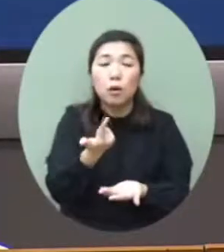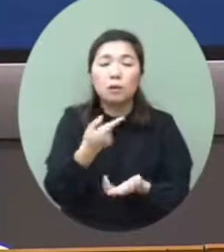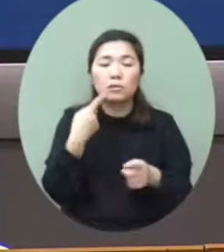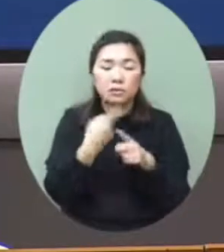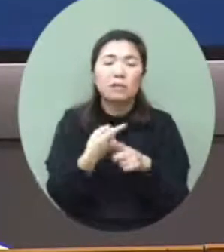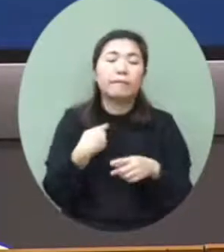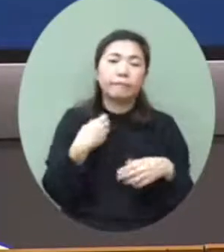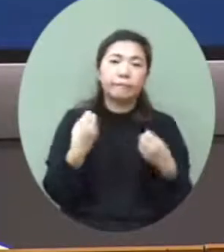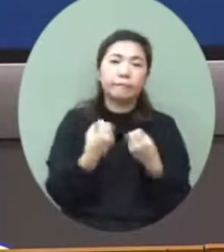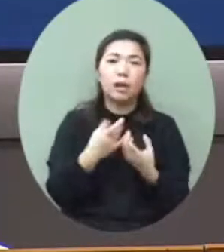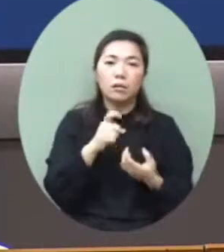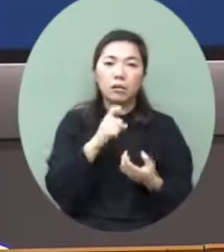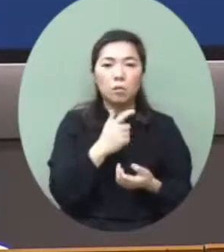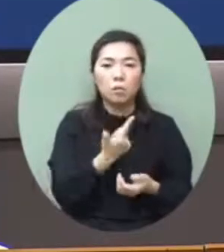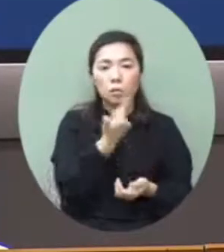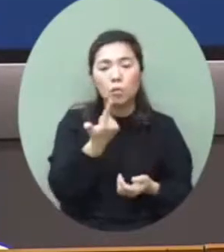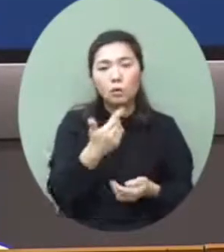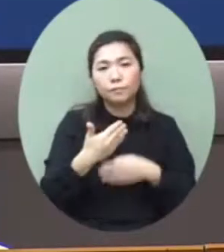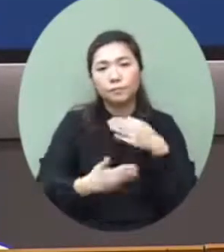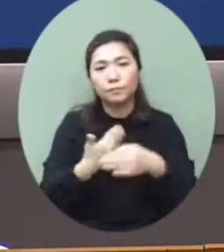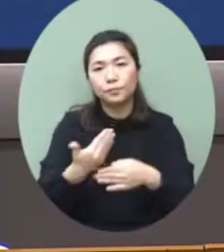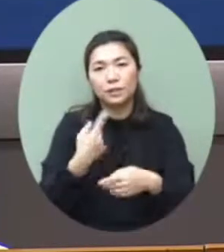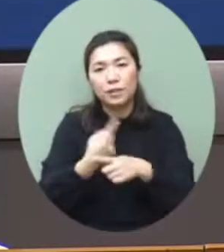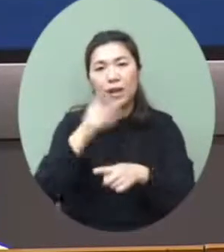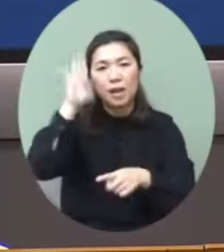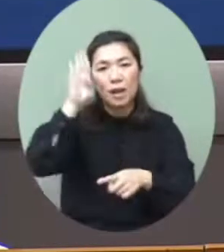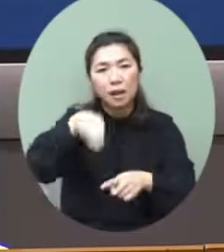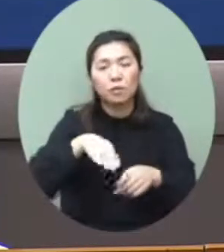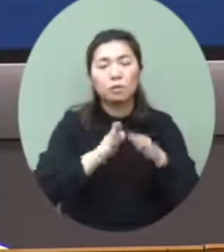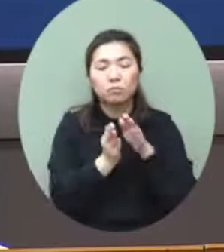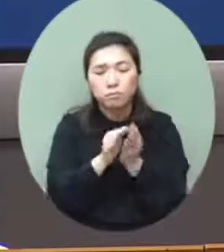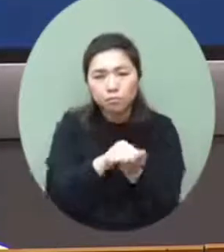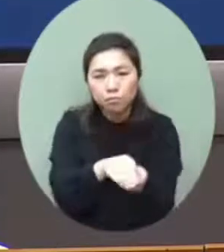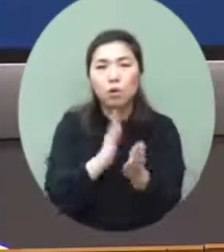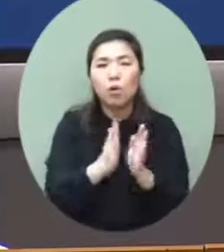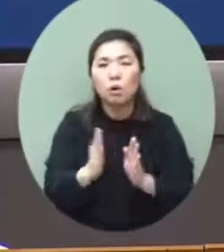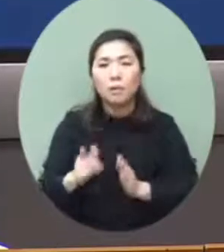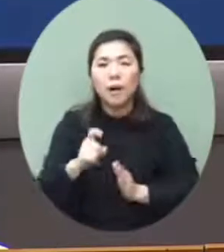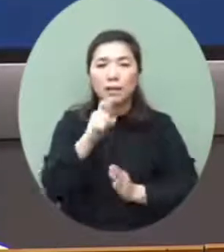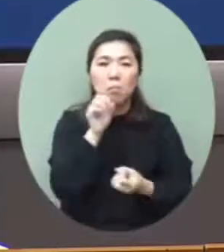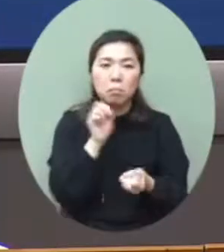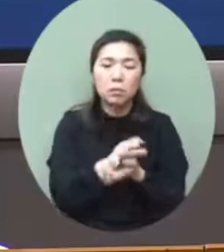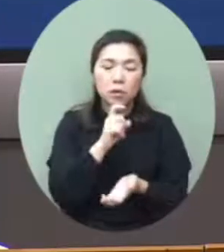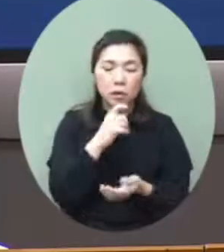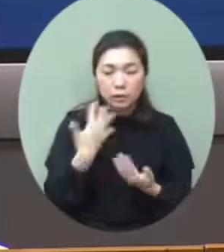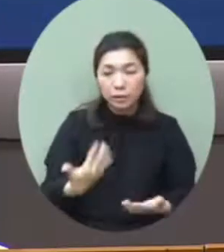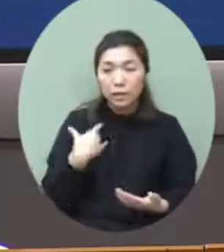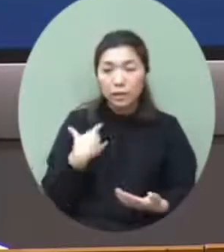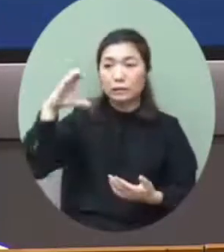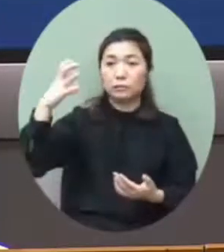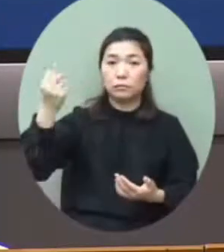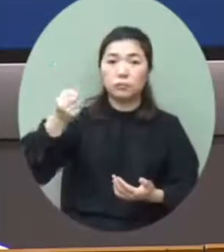a short period of time, we have so many deaths, and that would affect the logistics